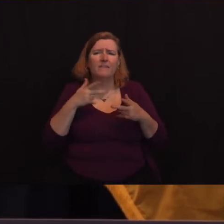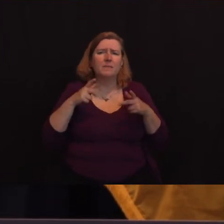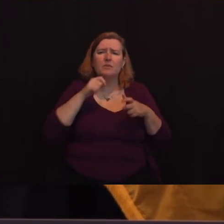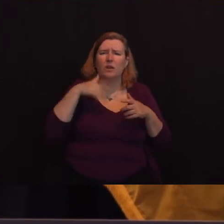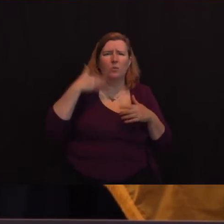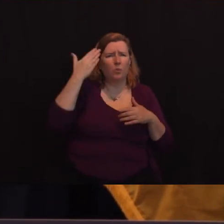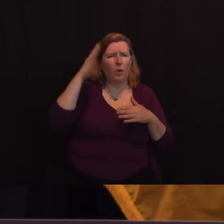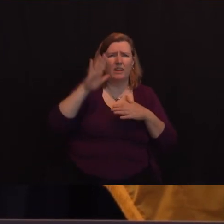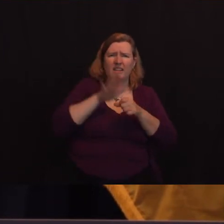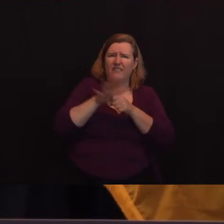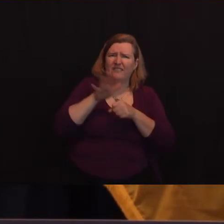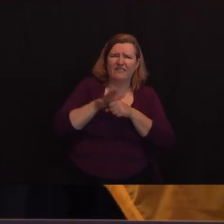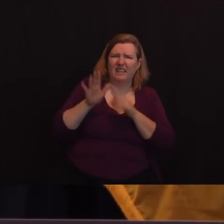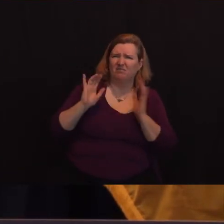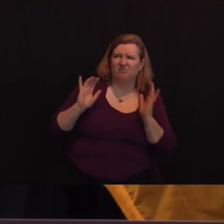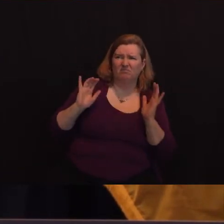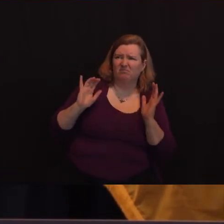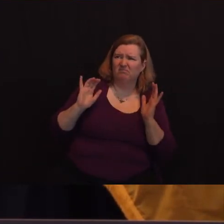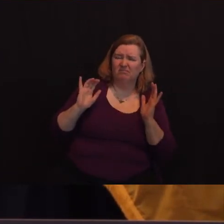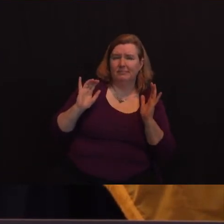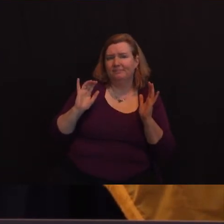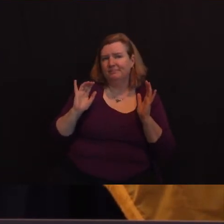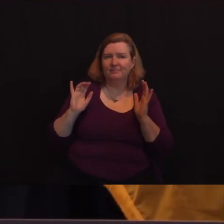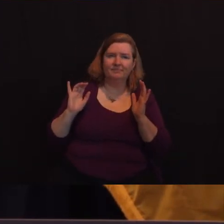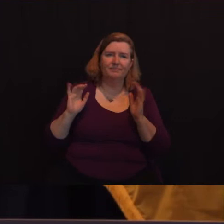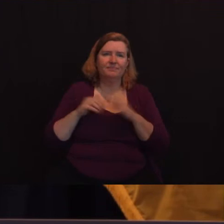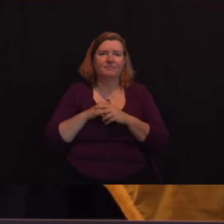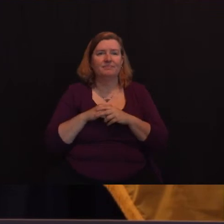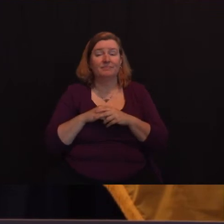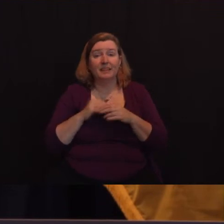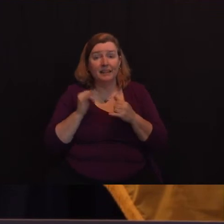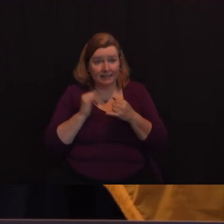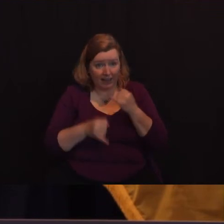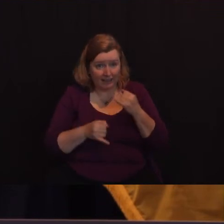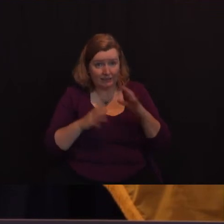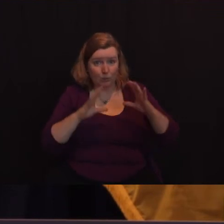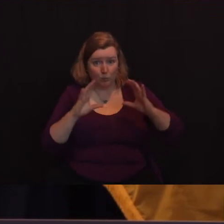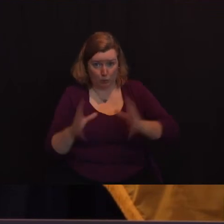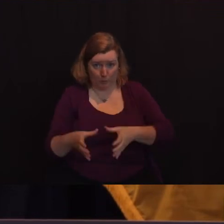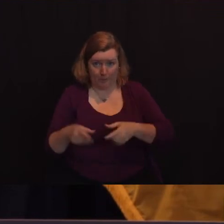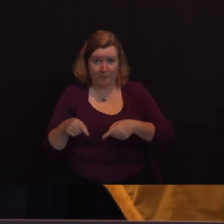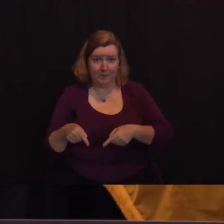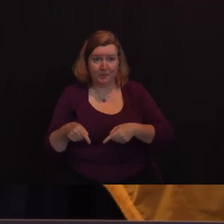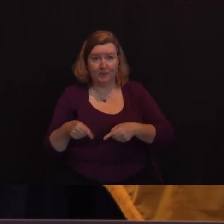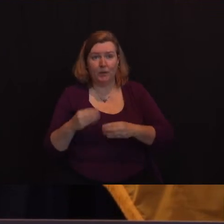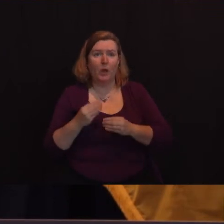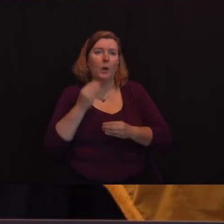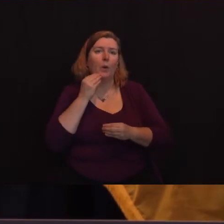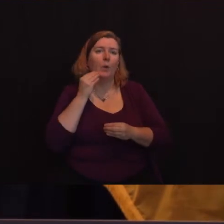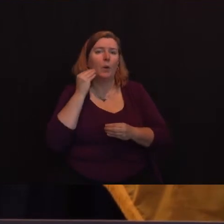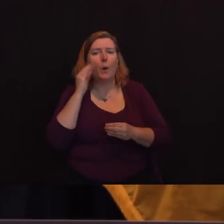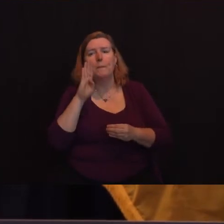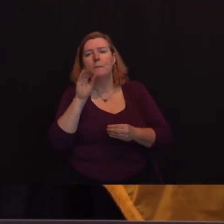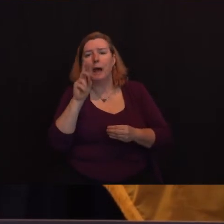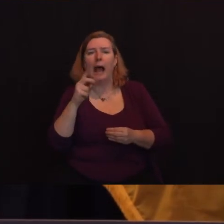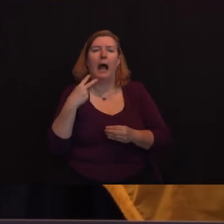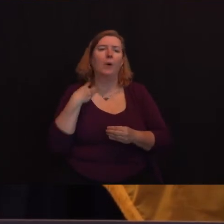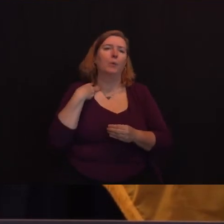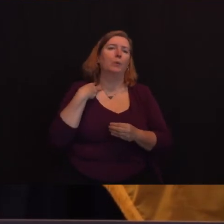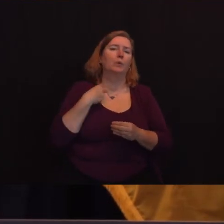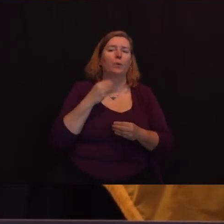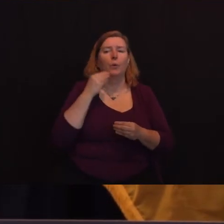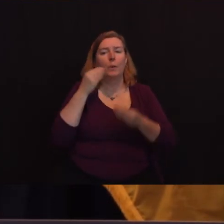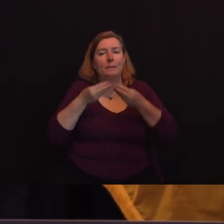the big one, I think, are hard to reach people. Homebound, homeless, dense